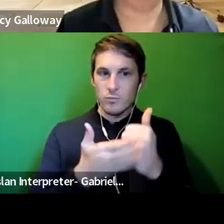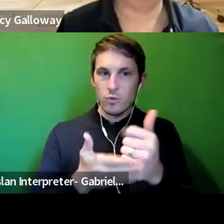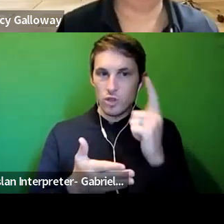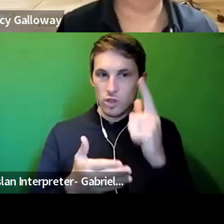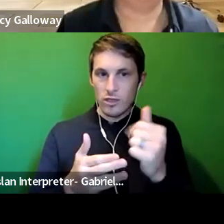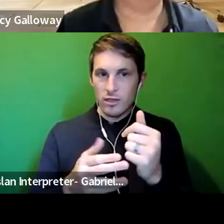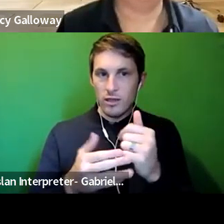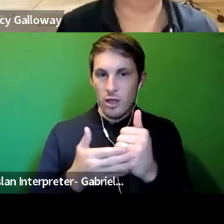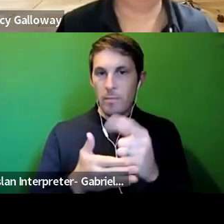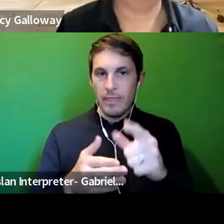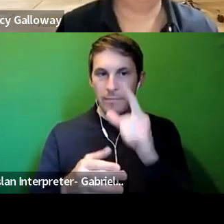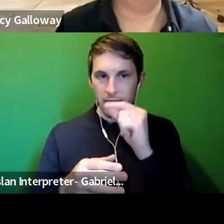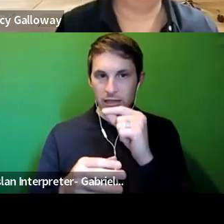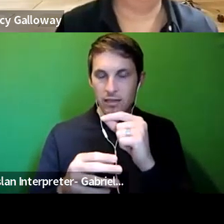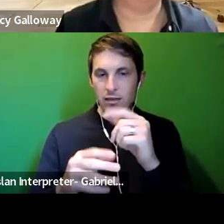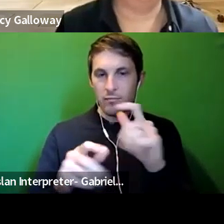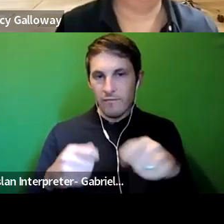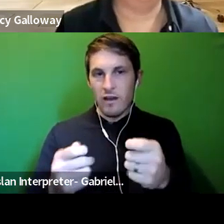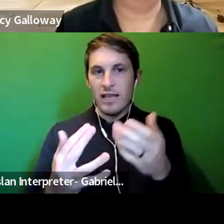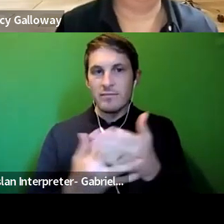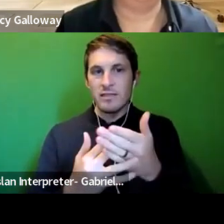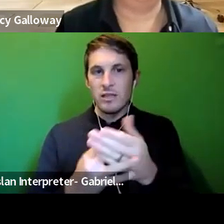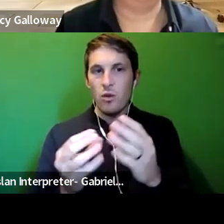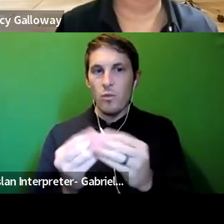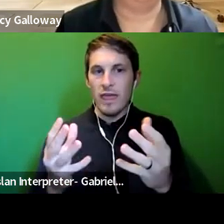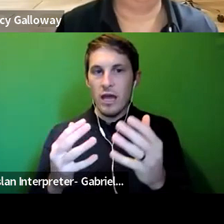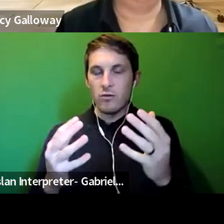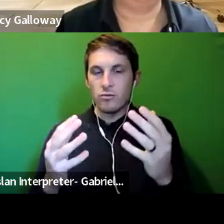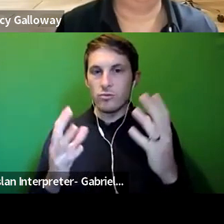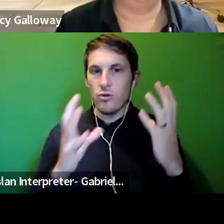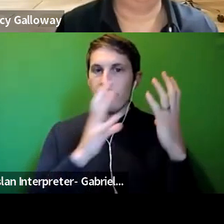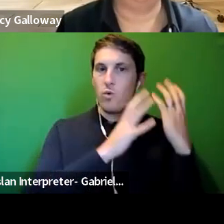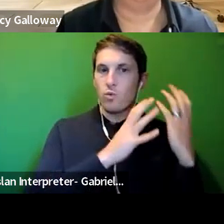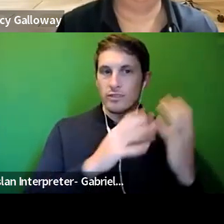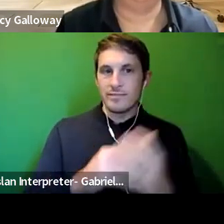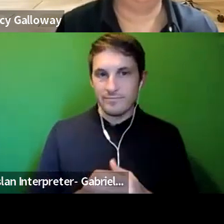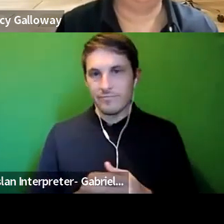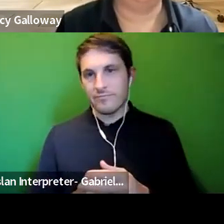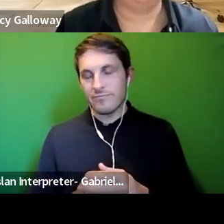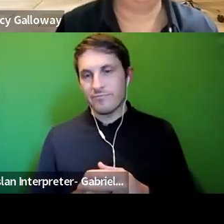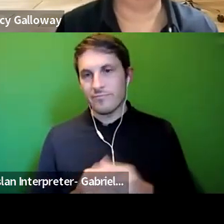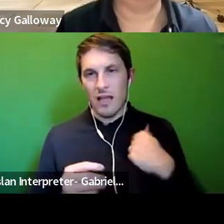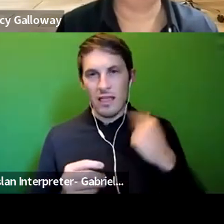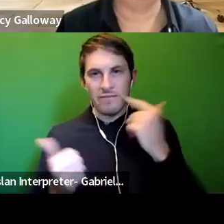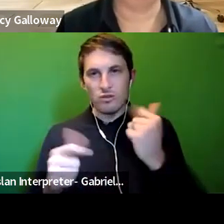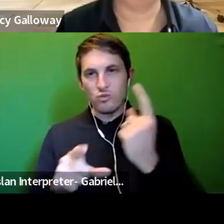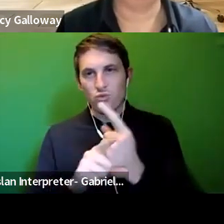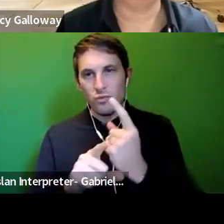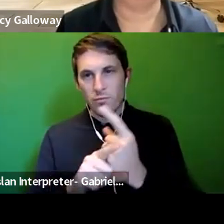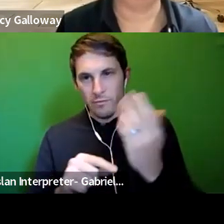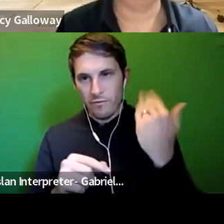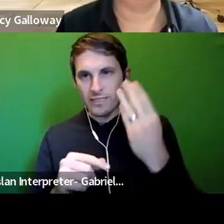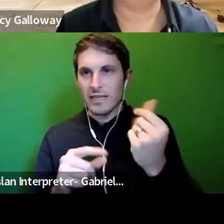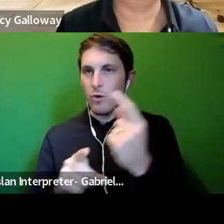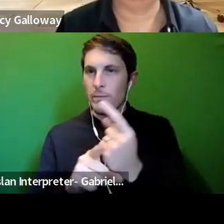accessibility is provided without overloading you? I think we've already touched on this a little bit. I think it is that some of the comments